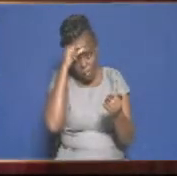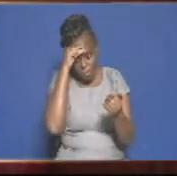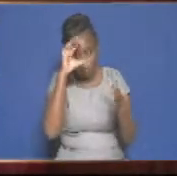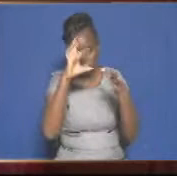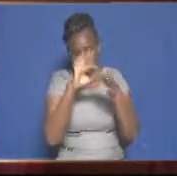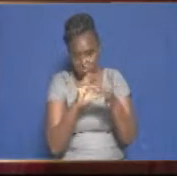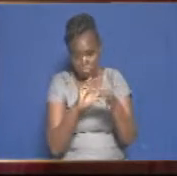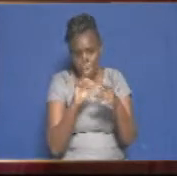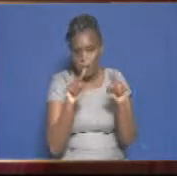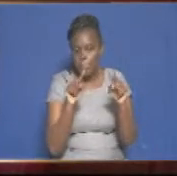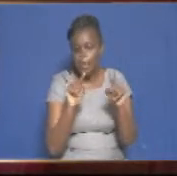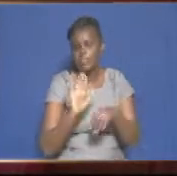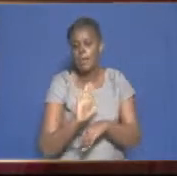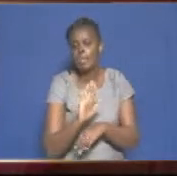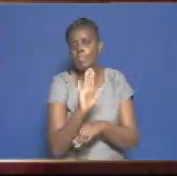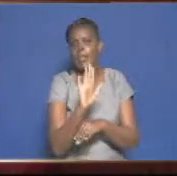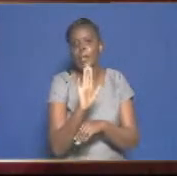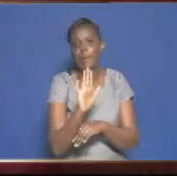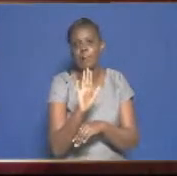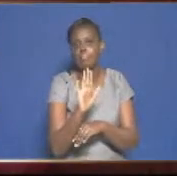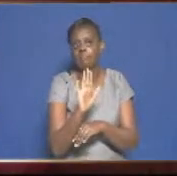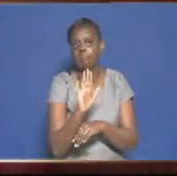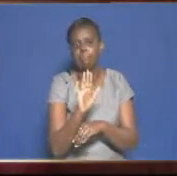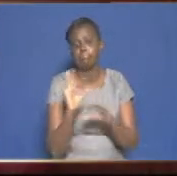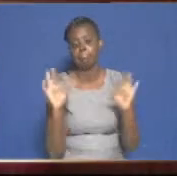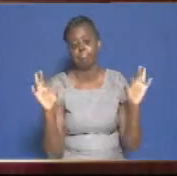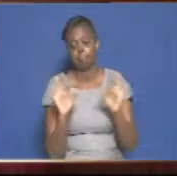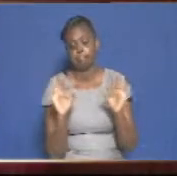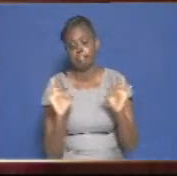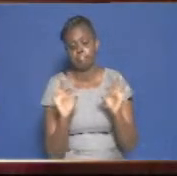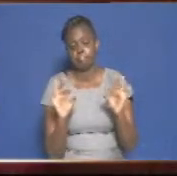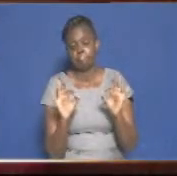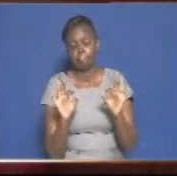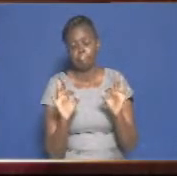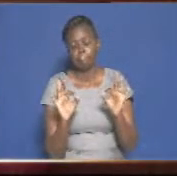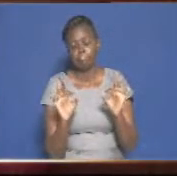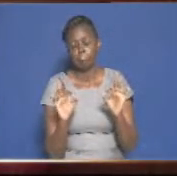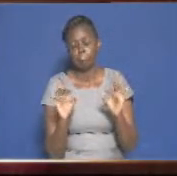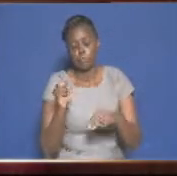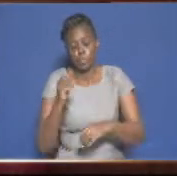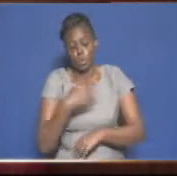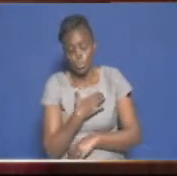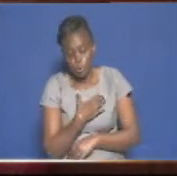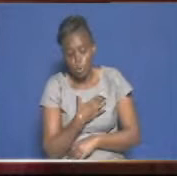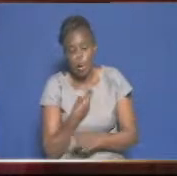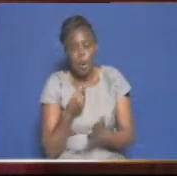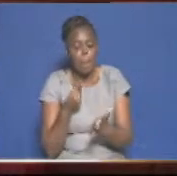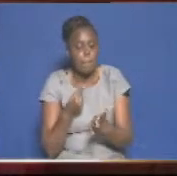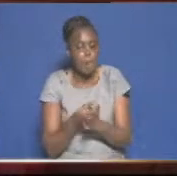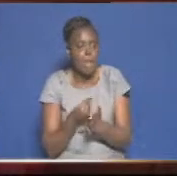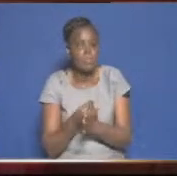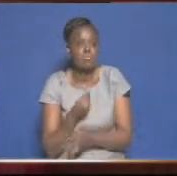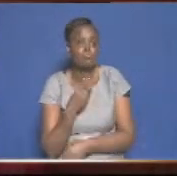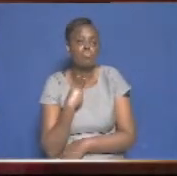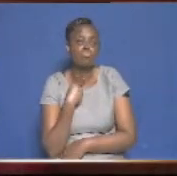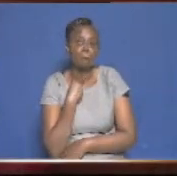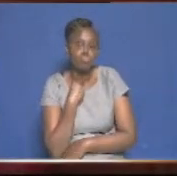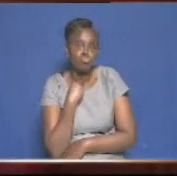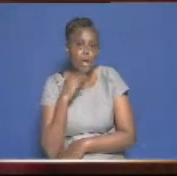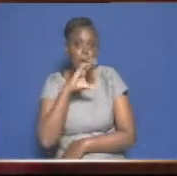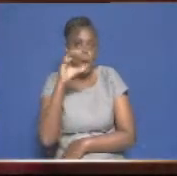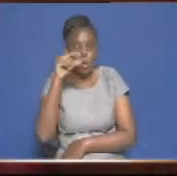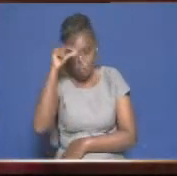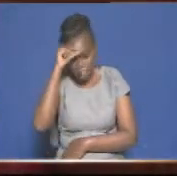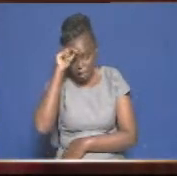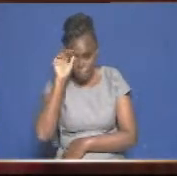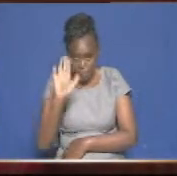But to their surprise and dismay, Mr. Speaker, the money has stuck. The county governments